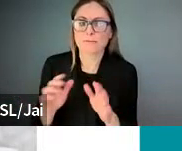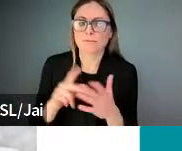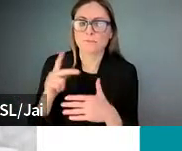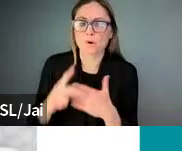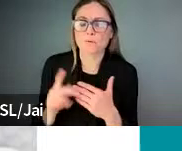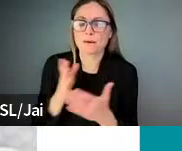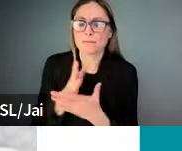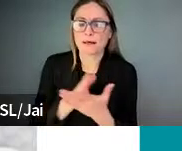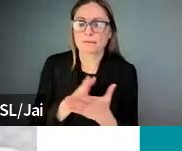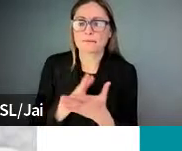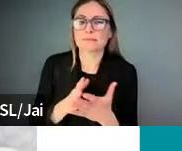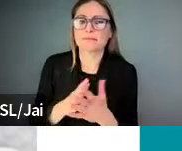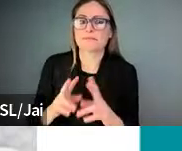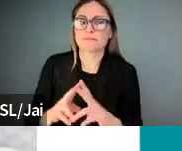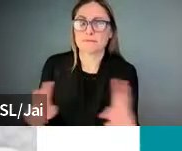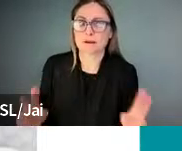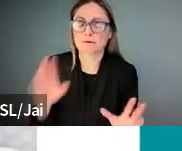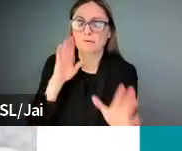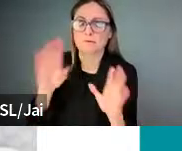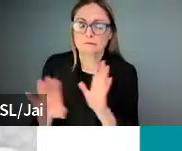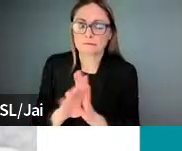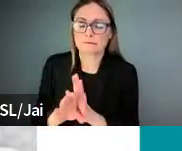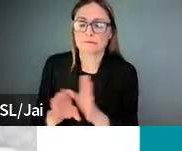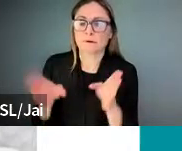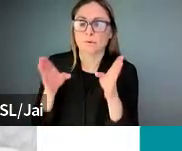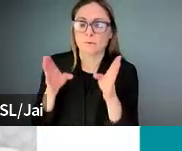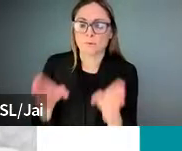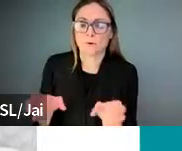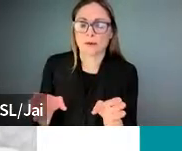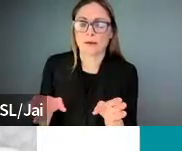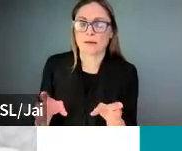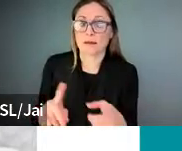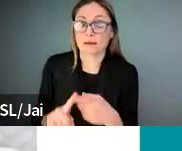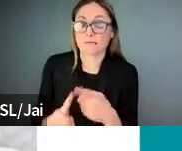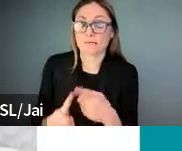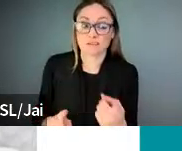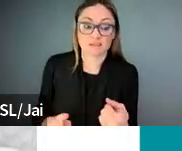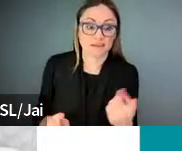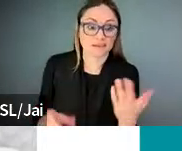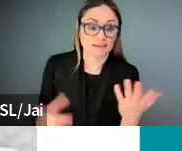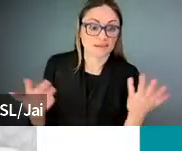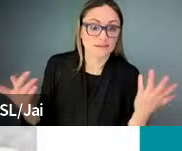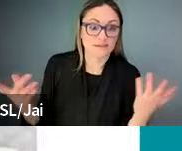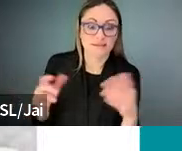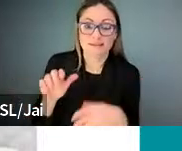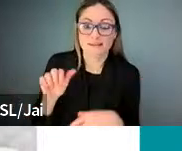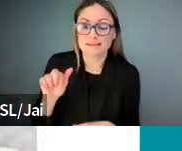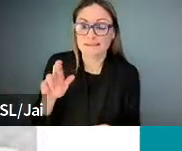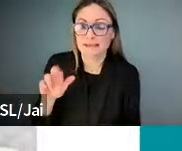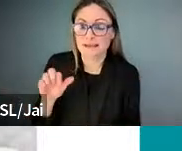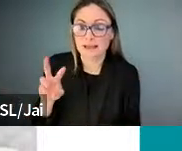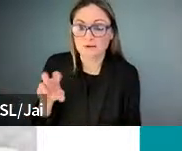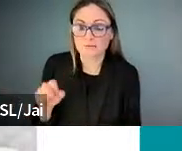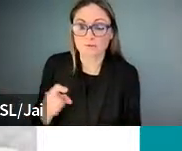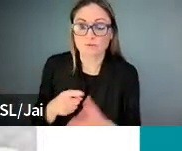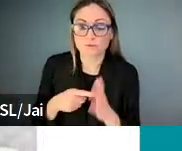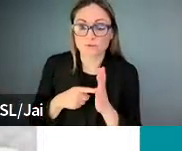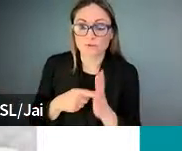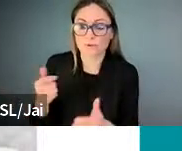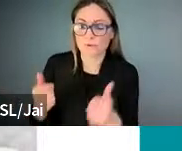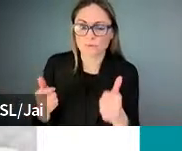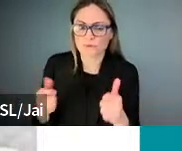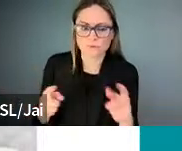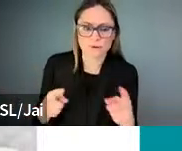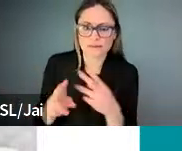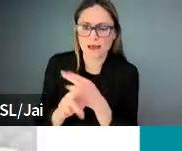very, very diagrammatic way. These fat arrows that just show, which side of the freeway